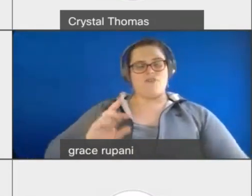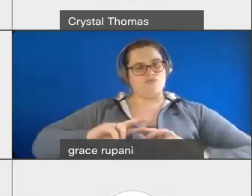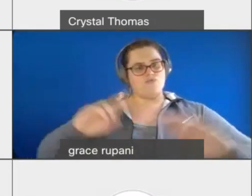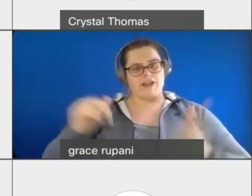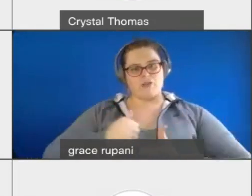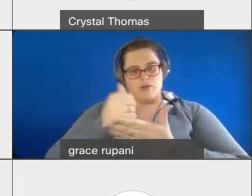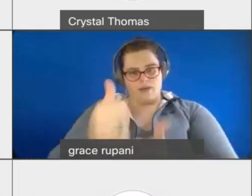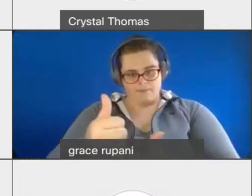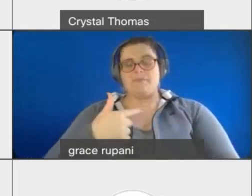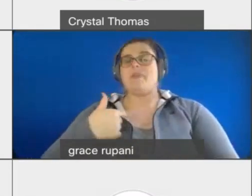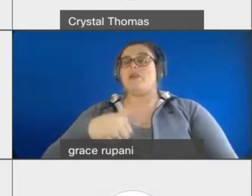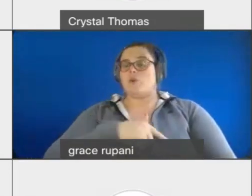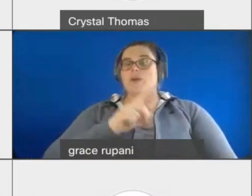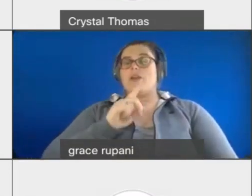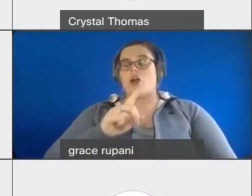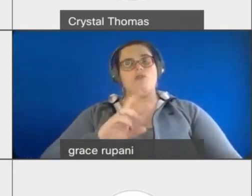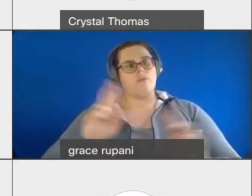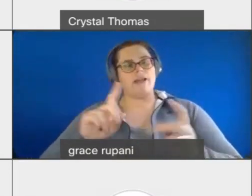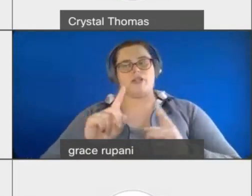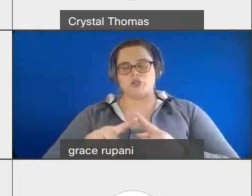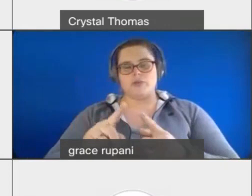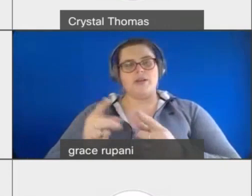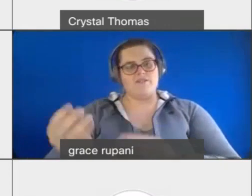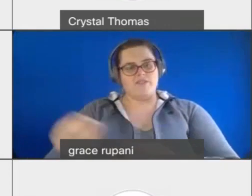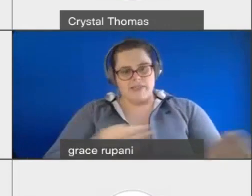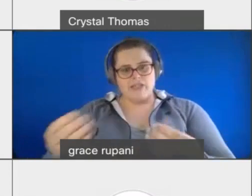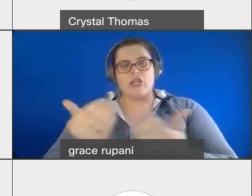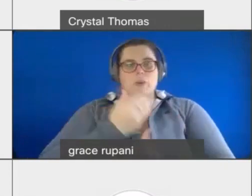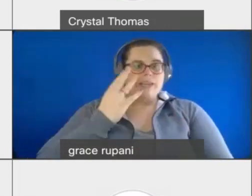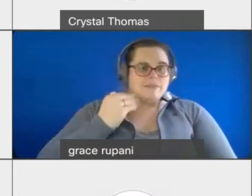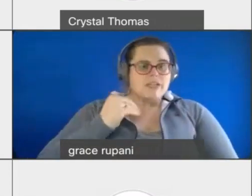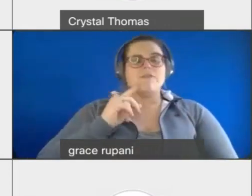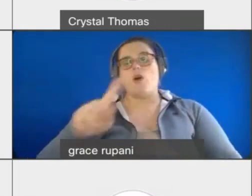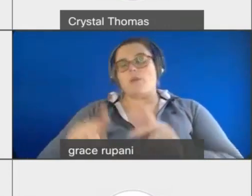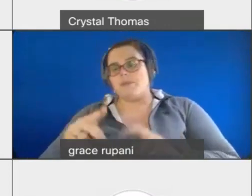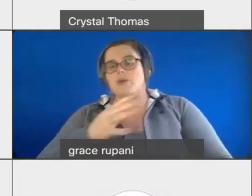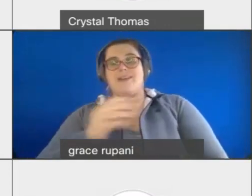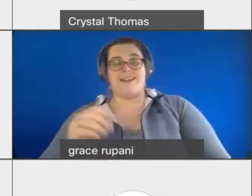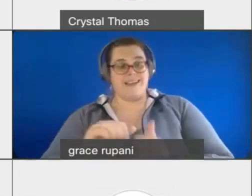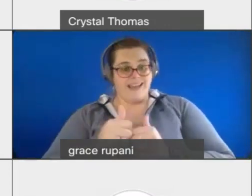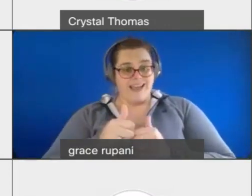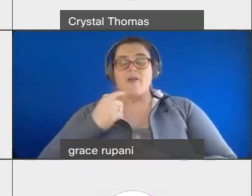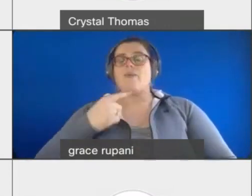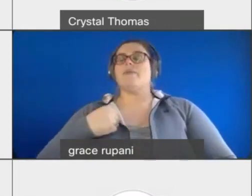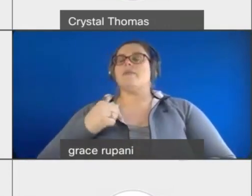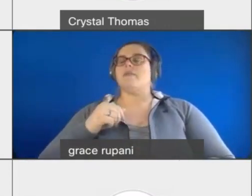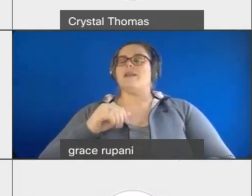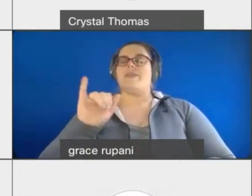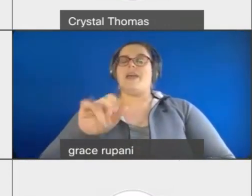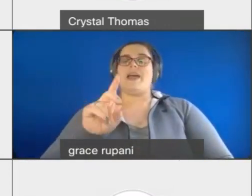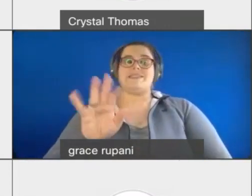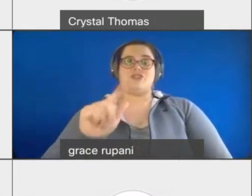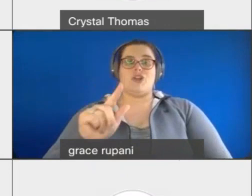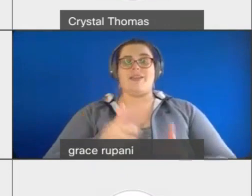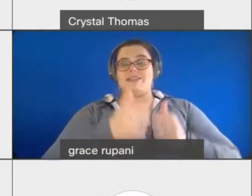new experiences and opportunities for persons supported by minimizing the digital divide through use of